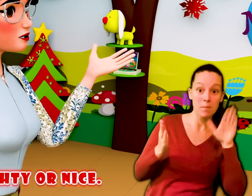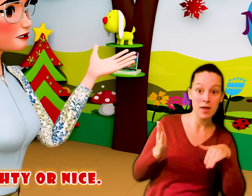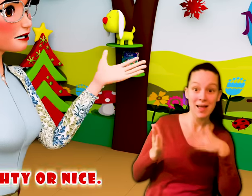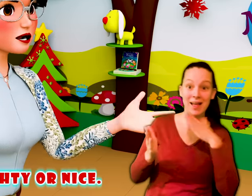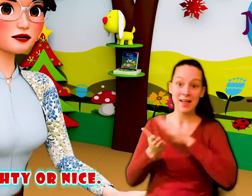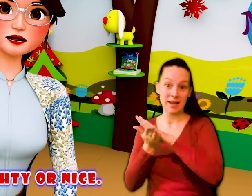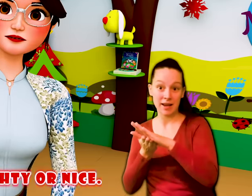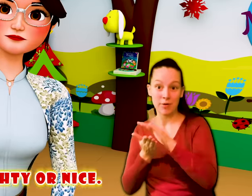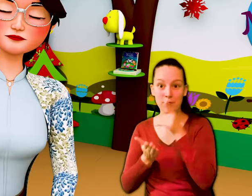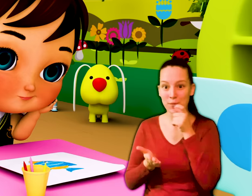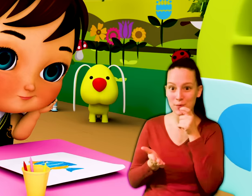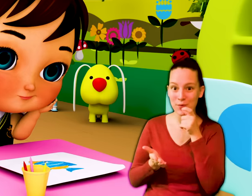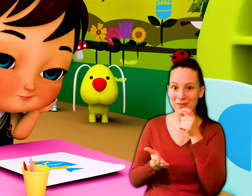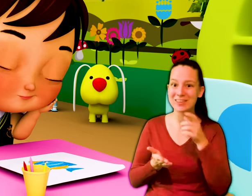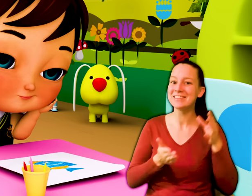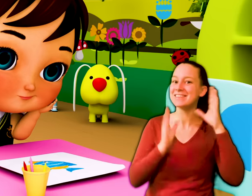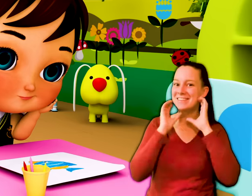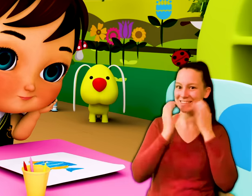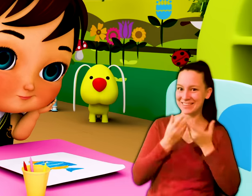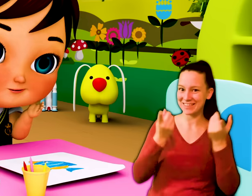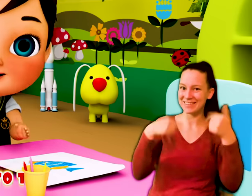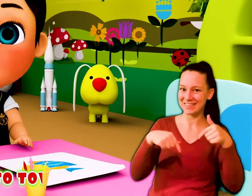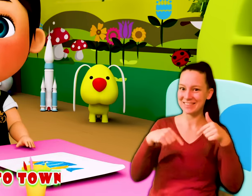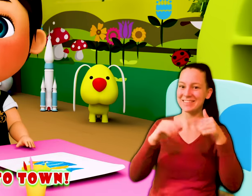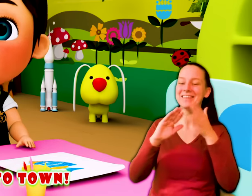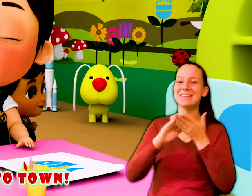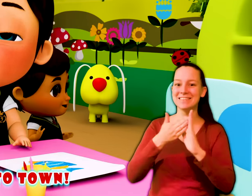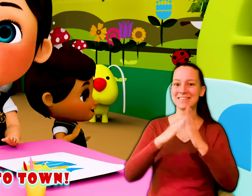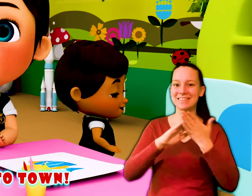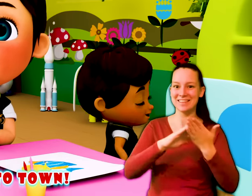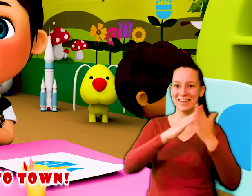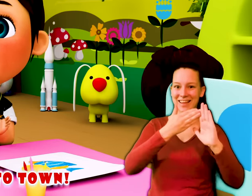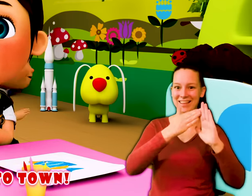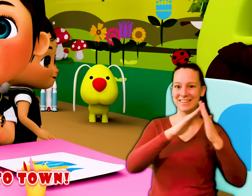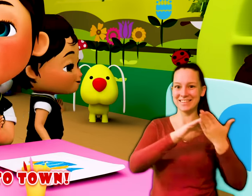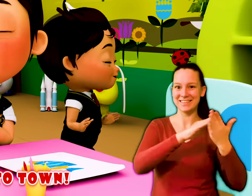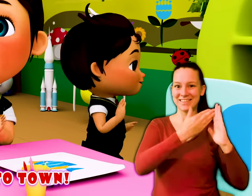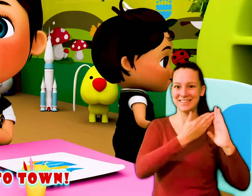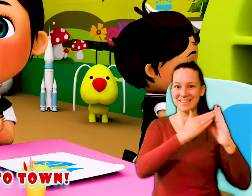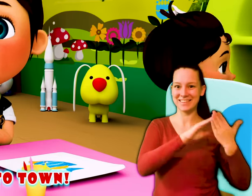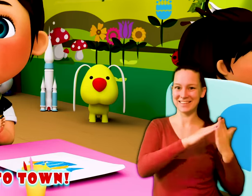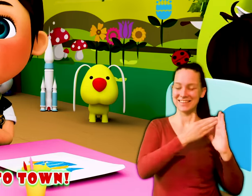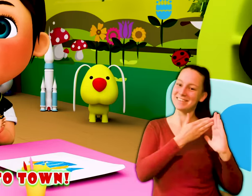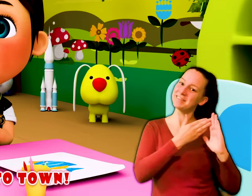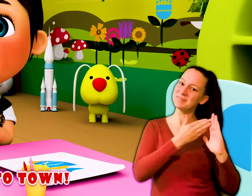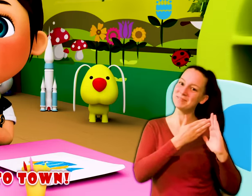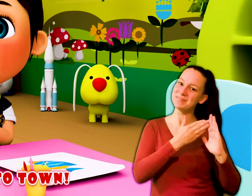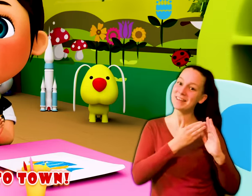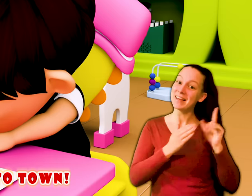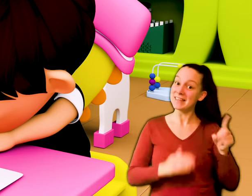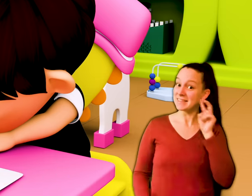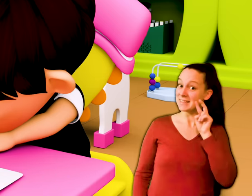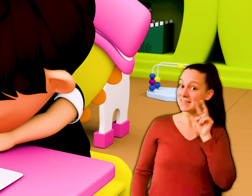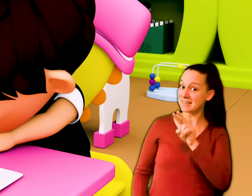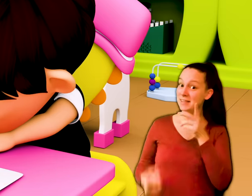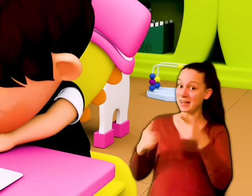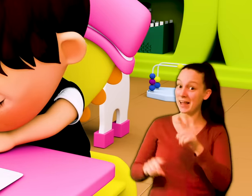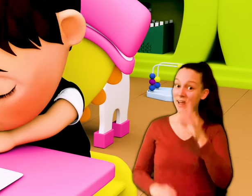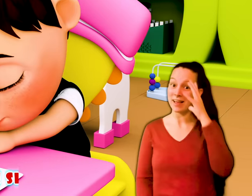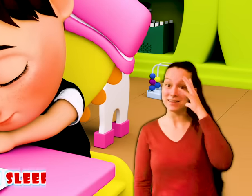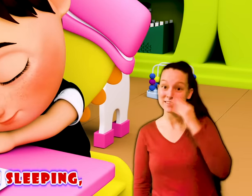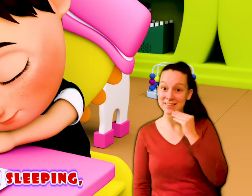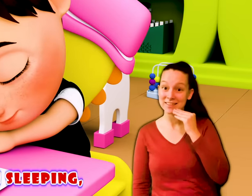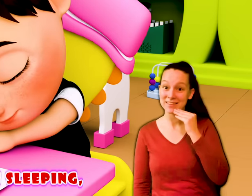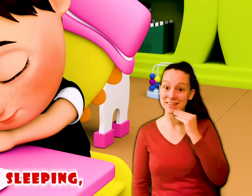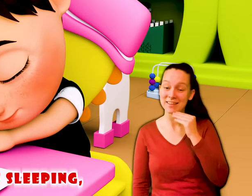who's naughty and nice. Santa Claus is coming to town. He sees